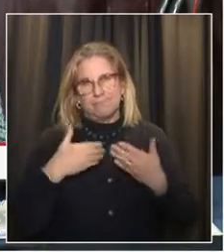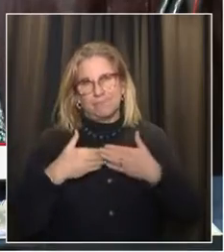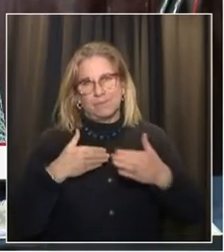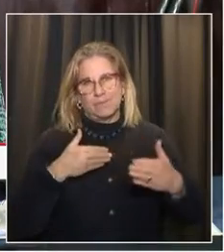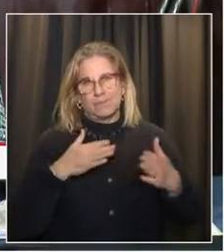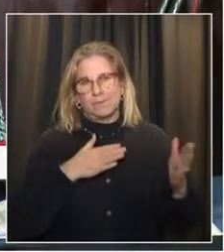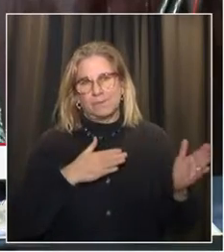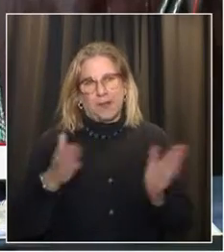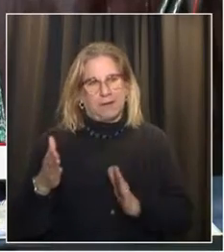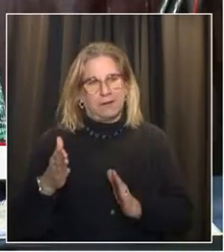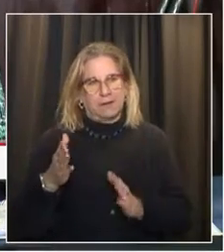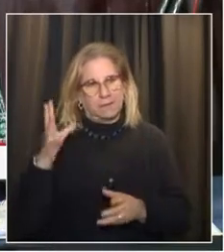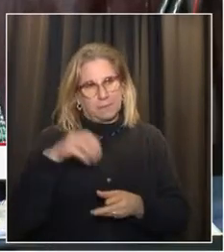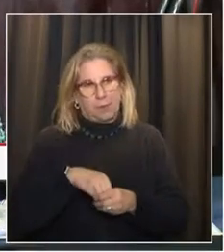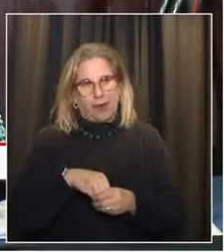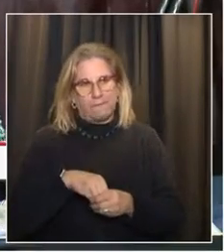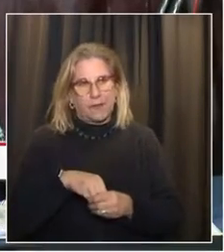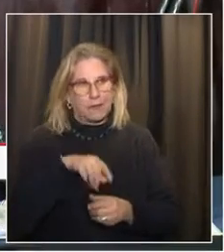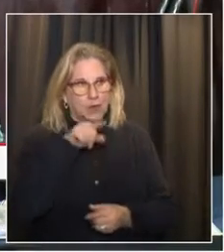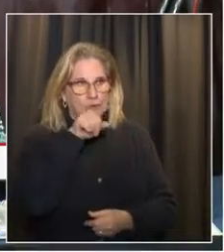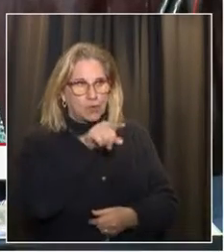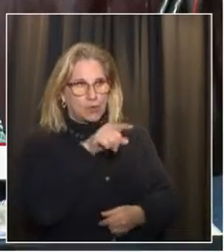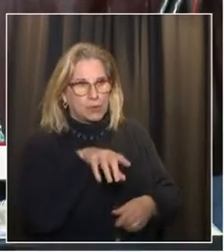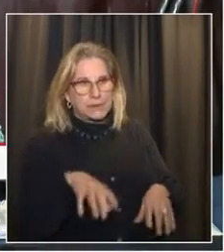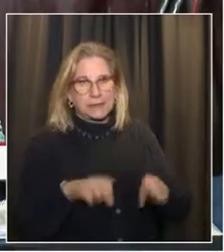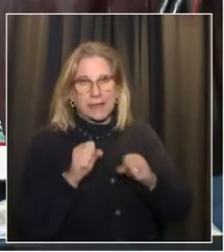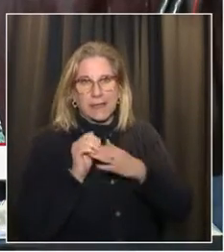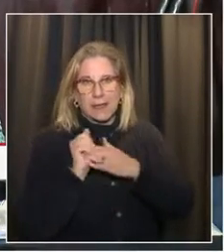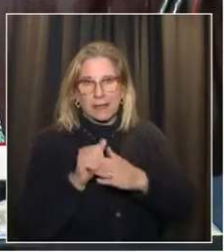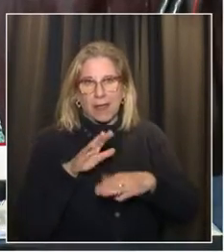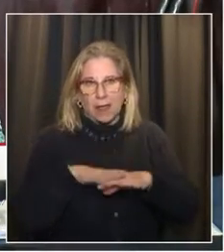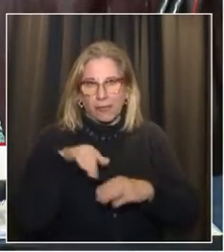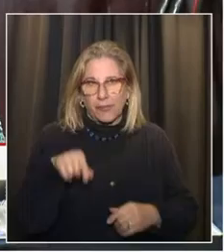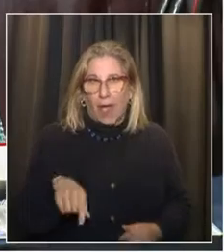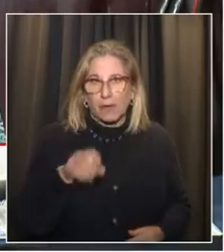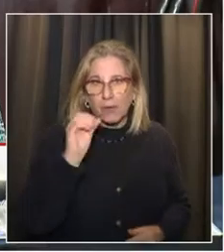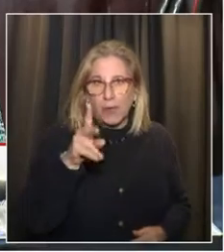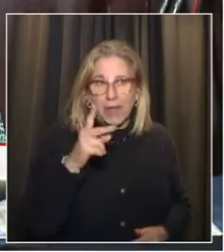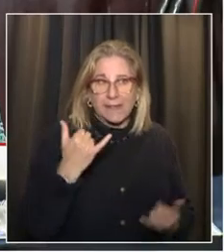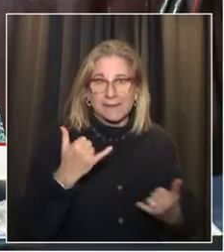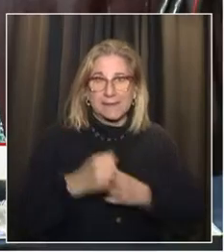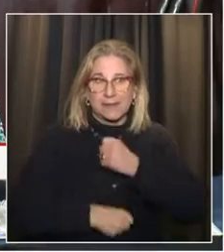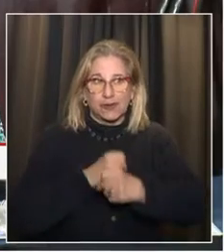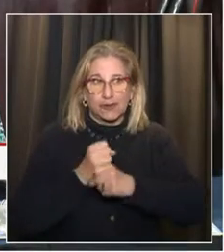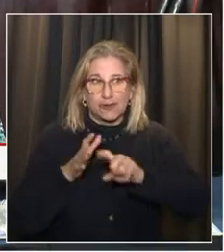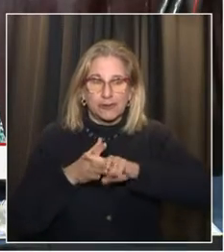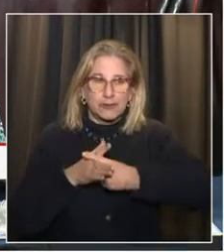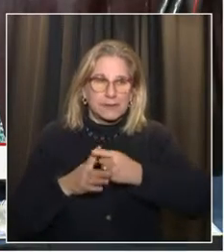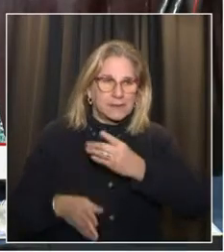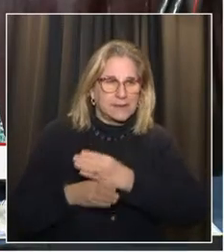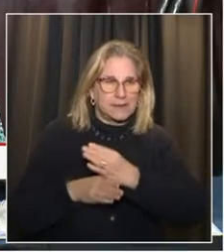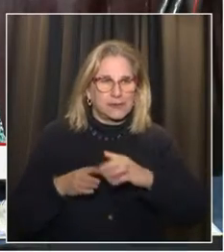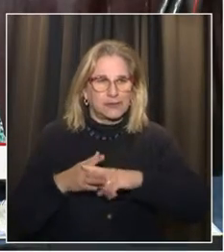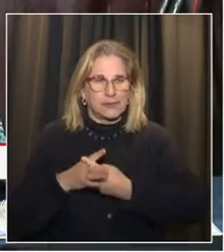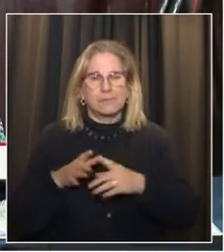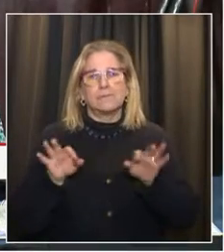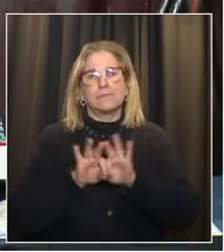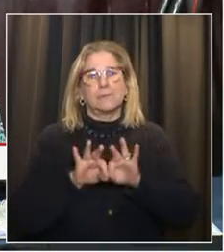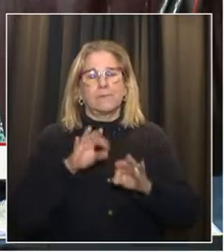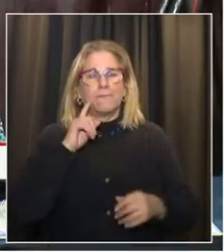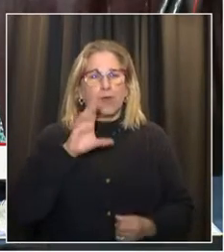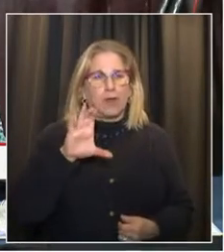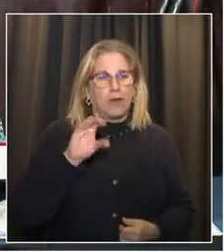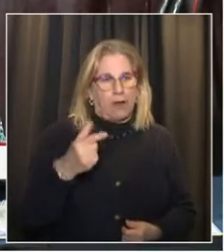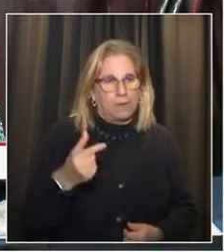year, that this would be a great project for COG to kind of galvanize